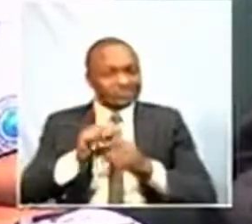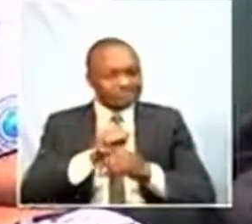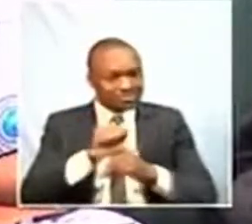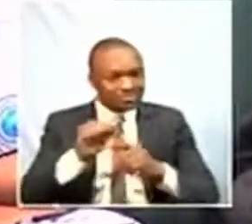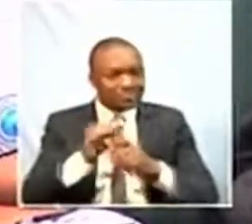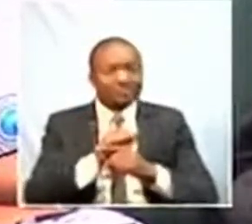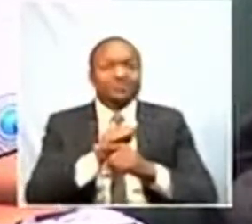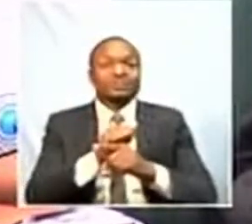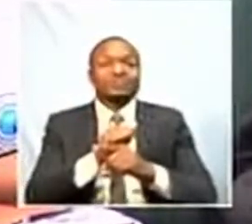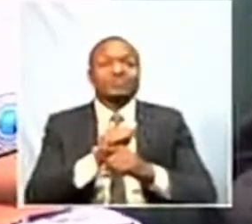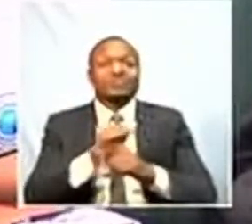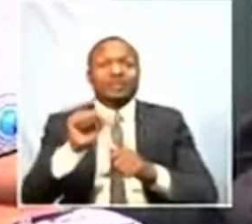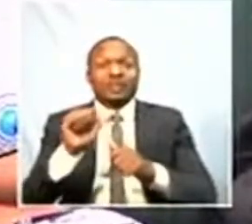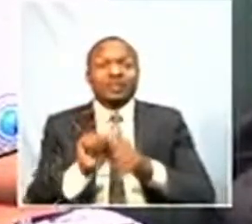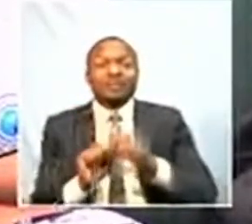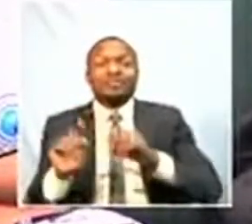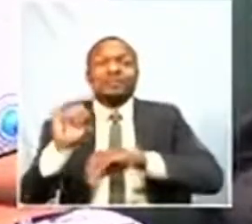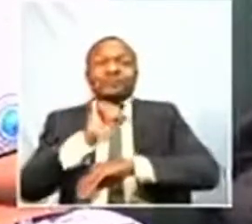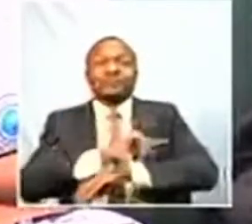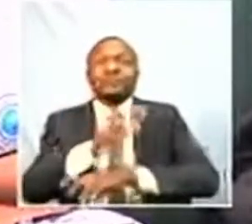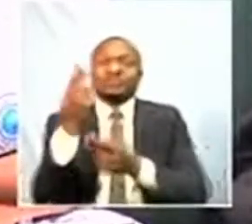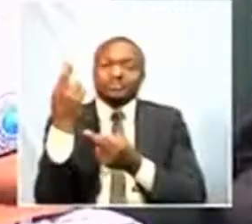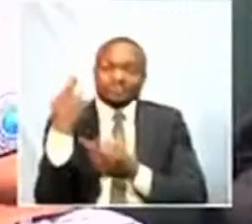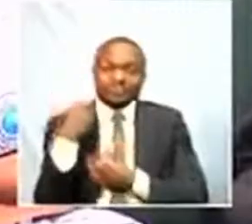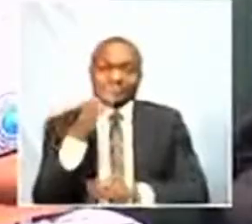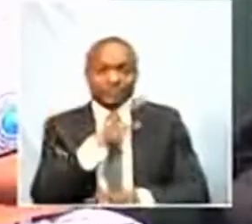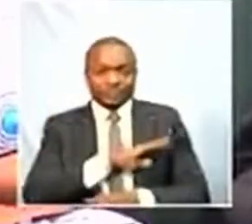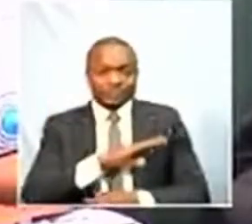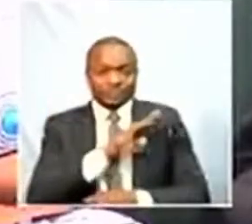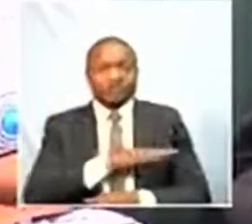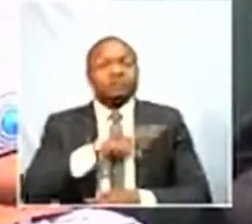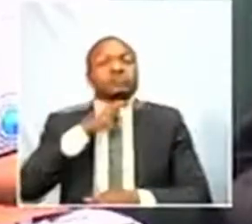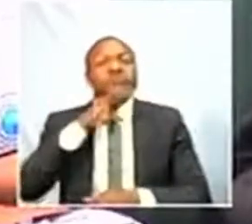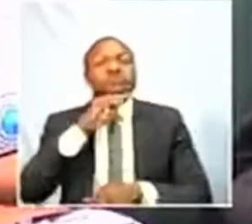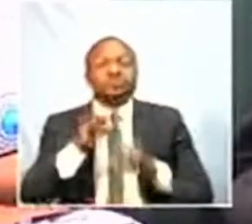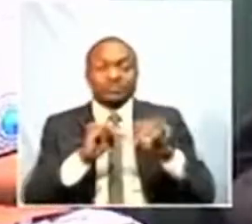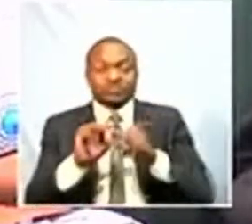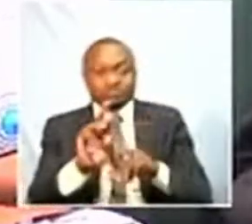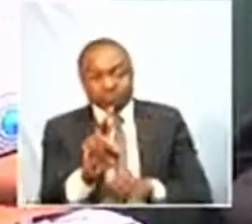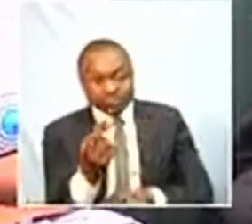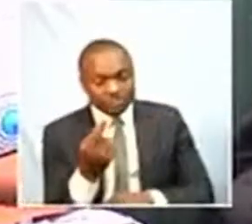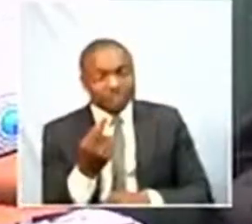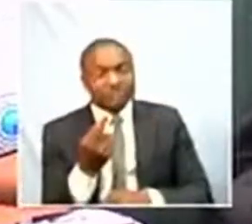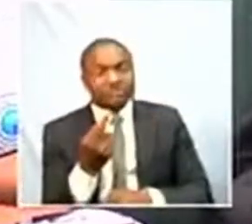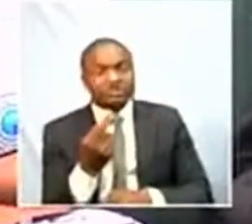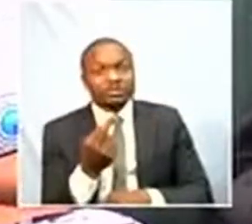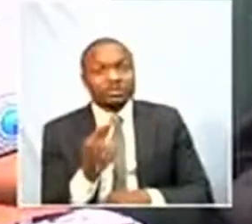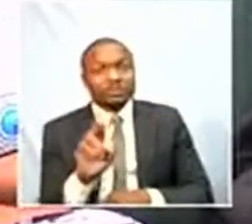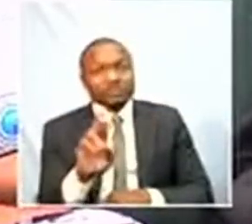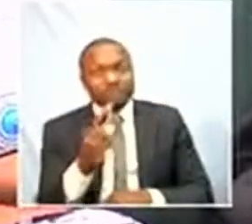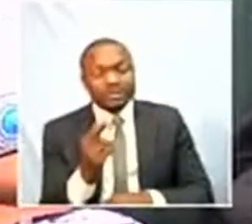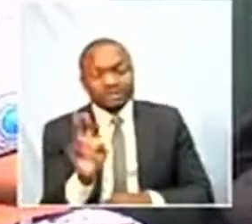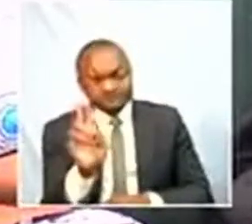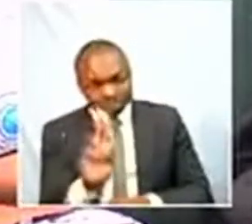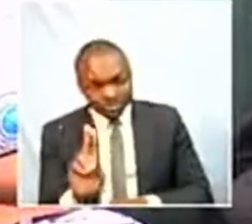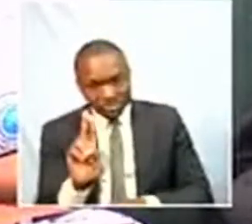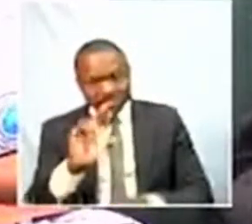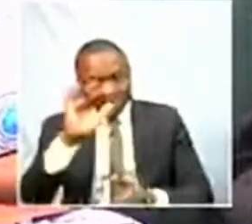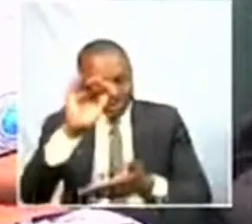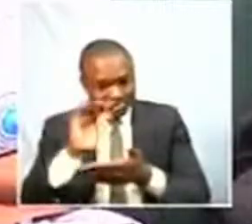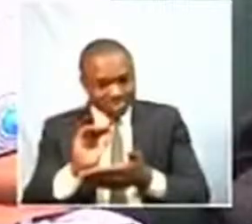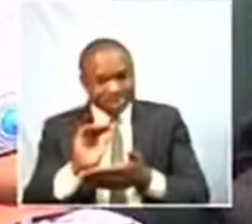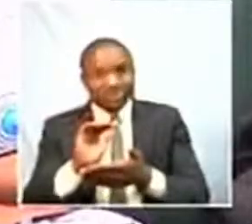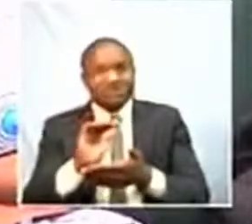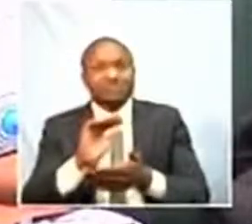daily responsible habits of waste management, such as recycling, reusing, and reducing of waste.